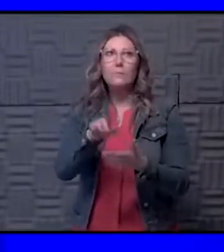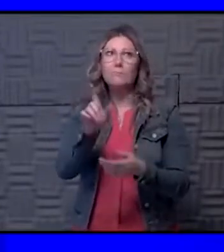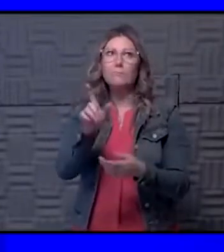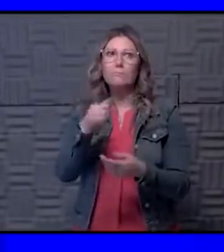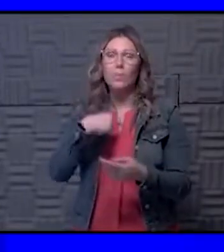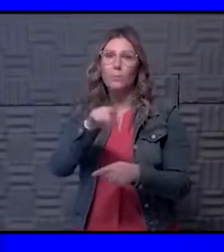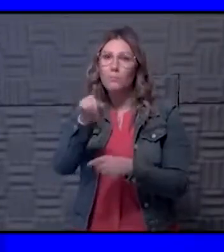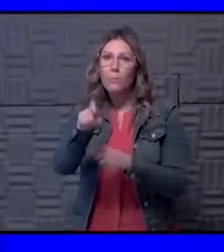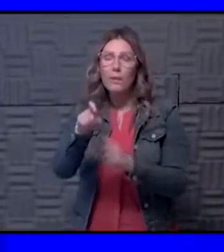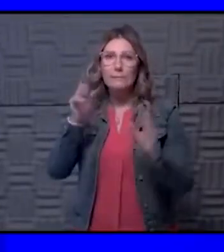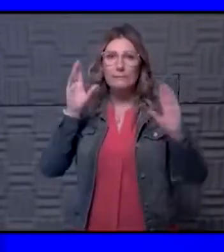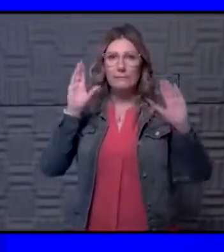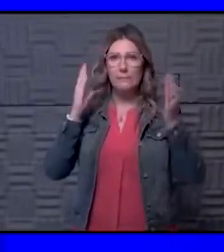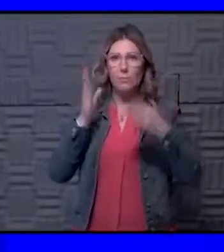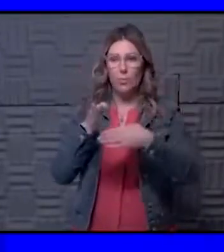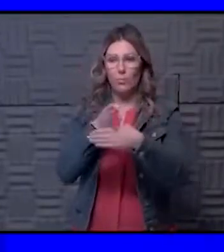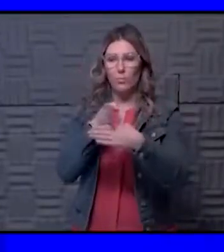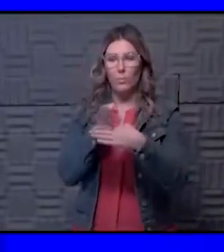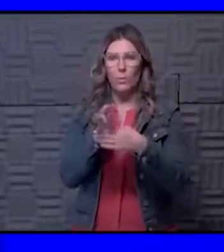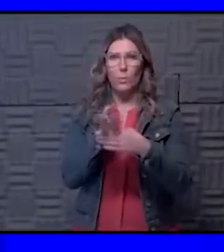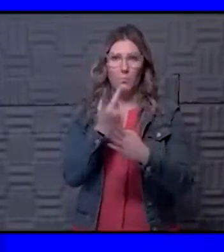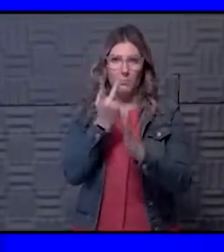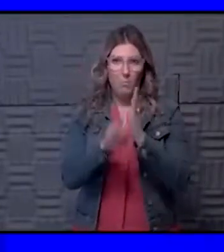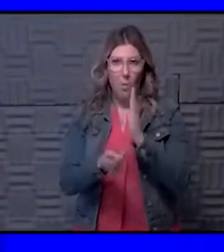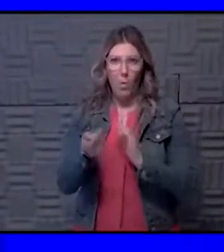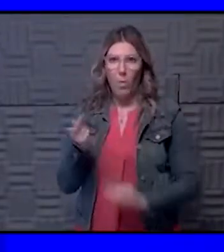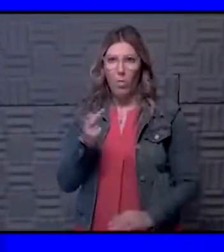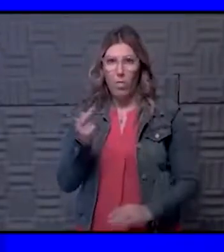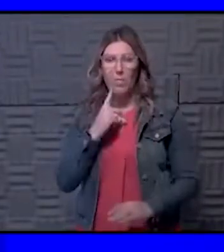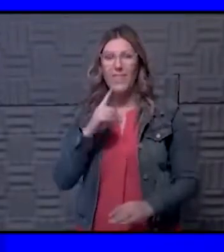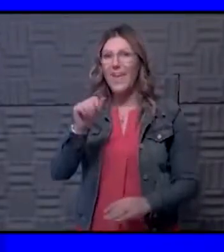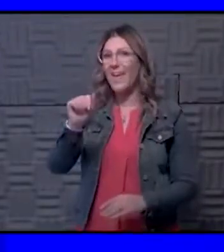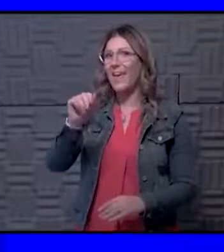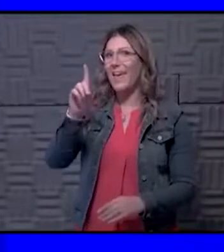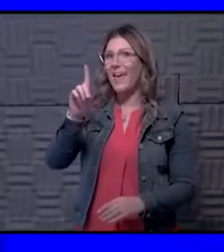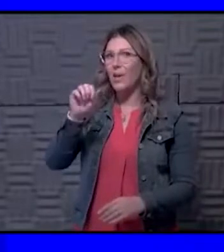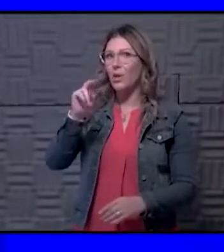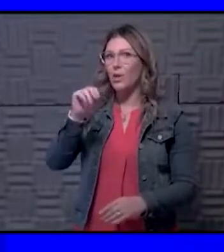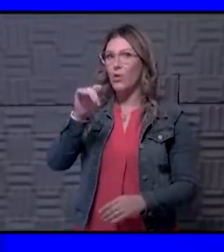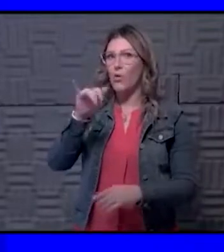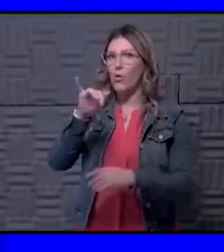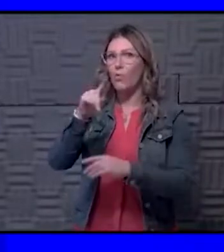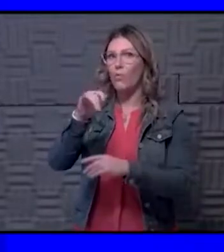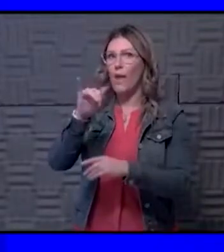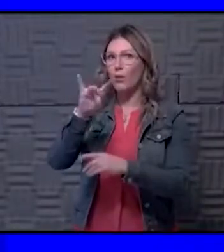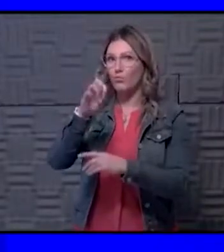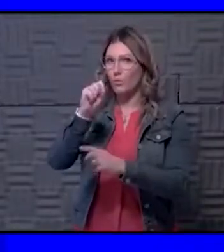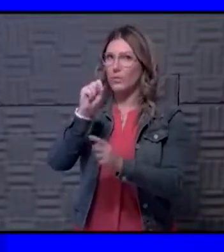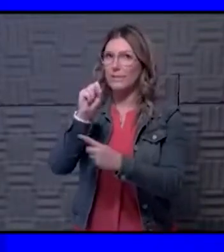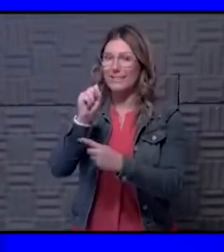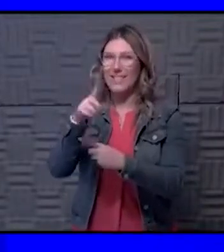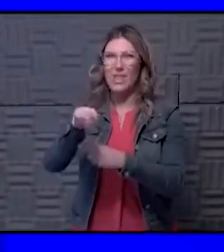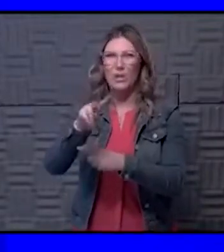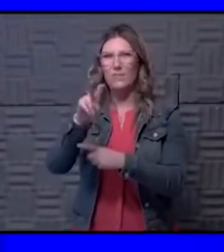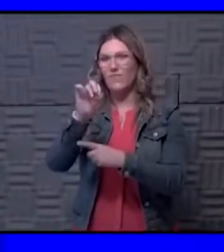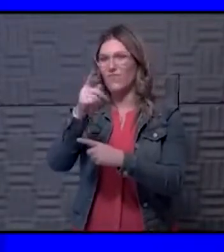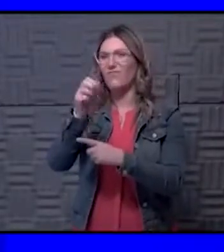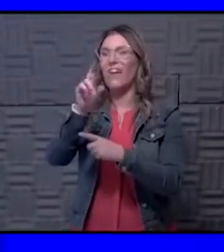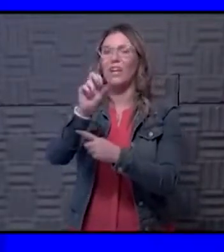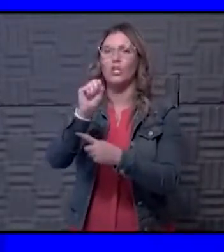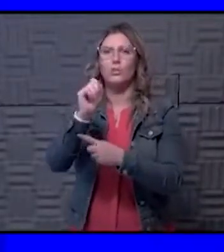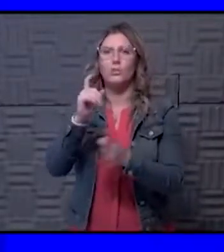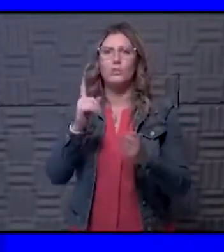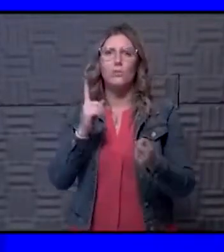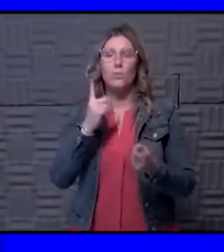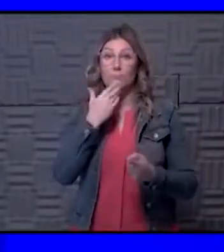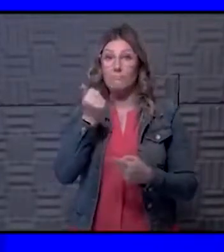similarity between these because they are both those adenovirus vectors, and we're identifying, even better is to